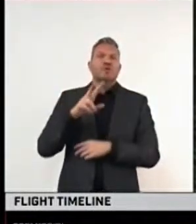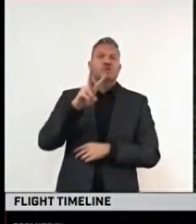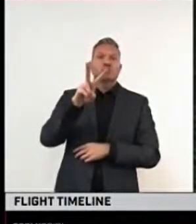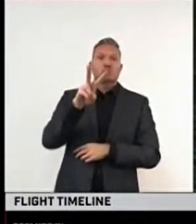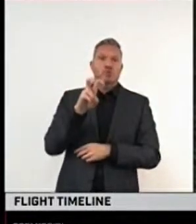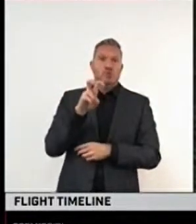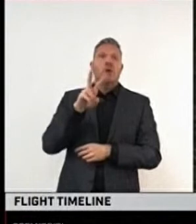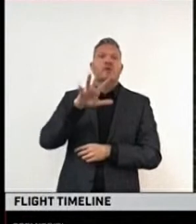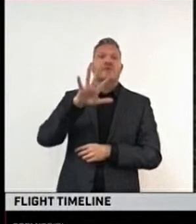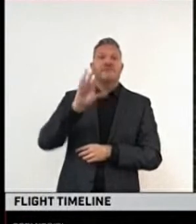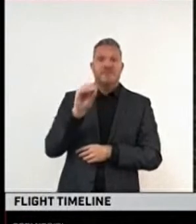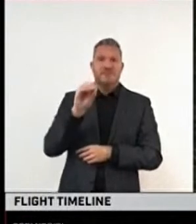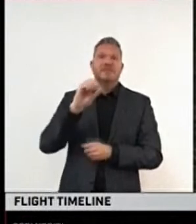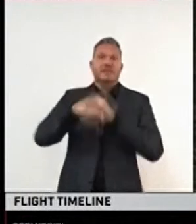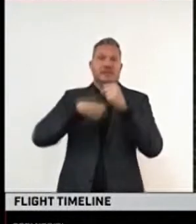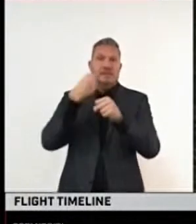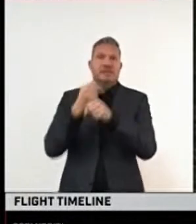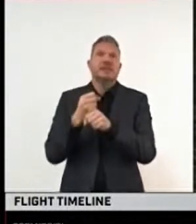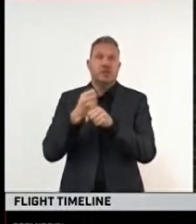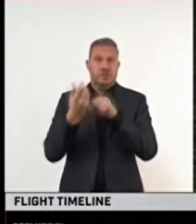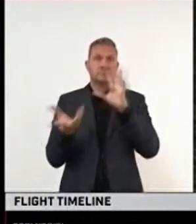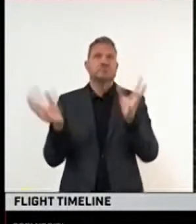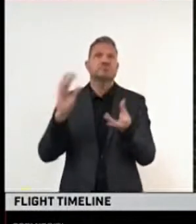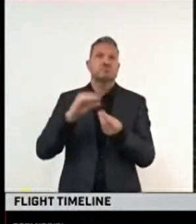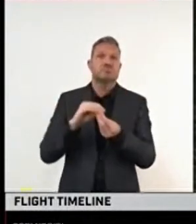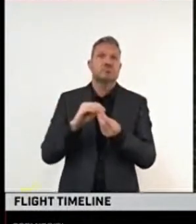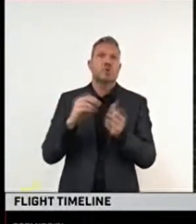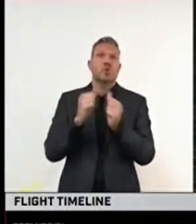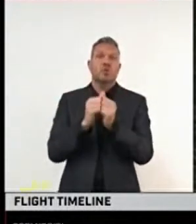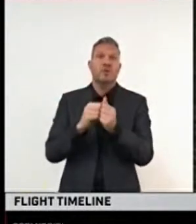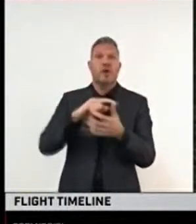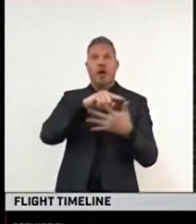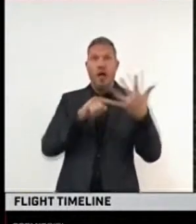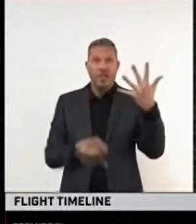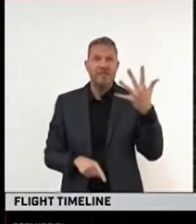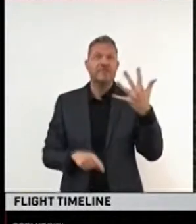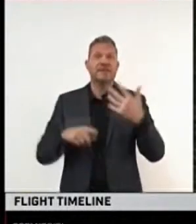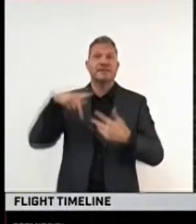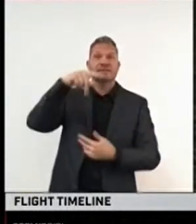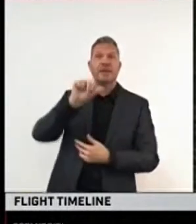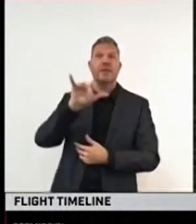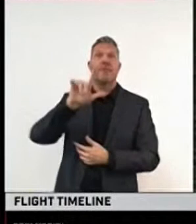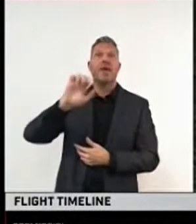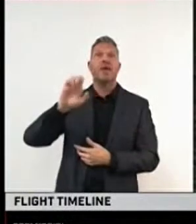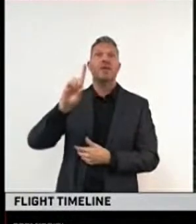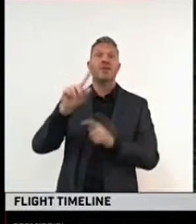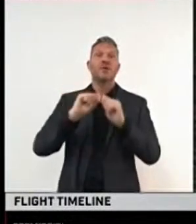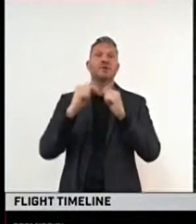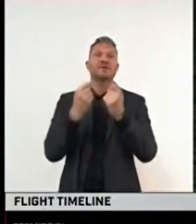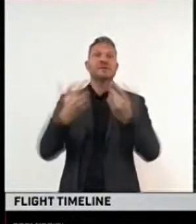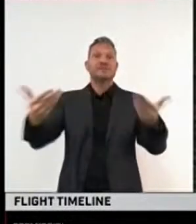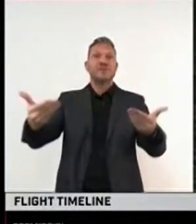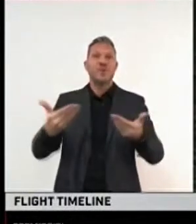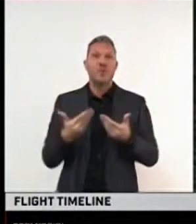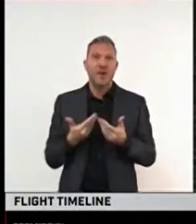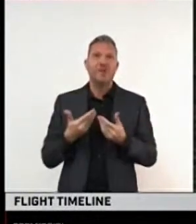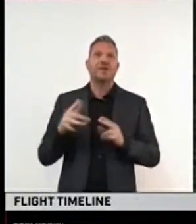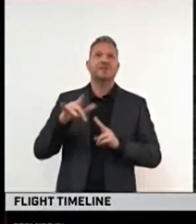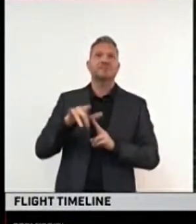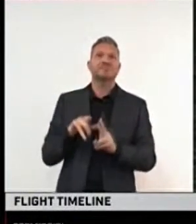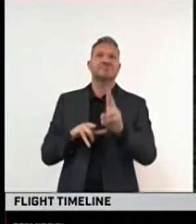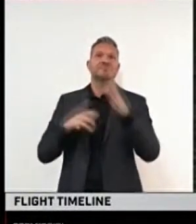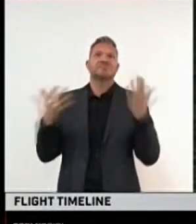countries. To these 7 payload teams, welcome aboard Launcher 1, and we wish you 100% mission success as you go